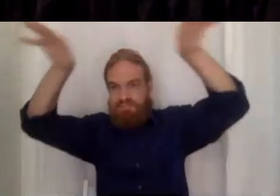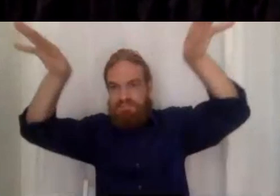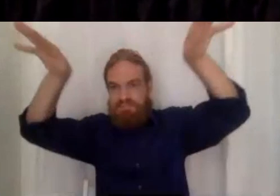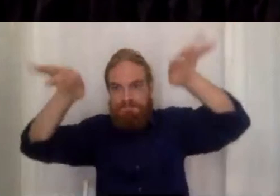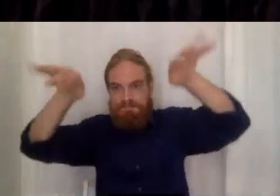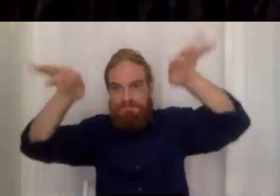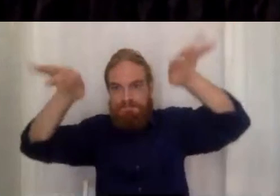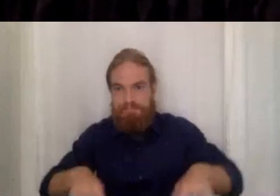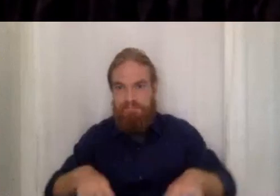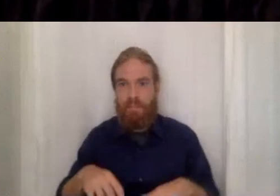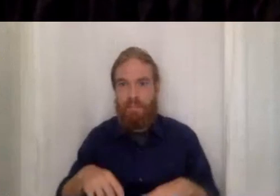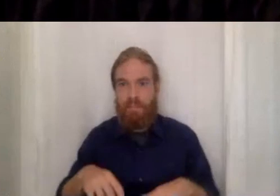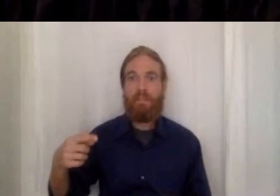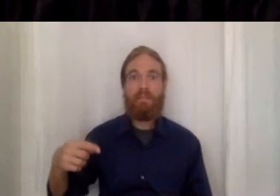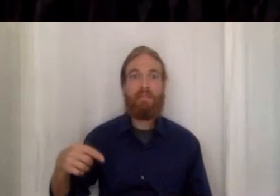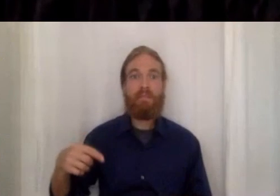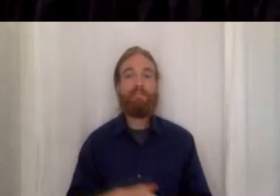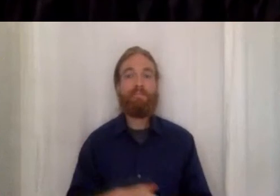exceptional work.